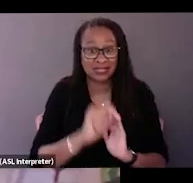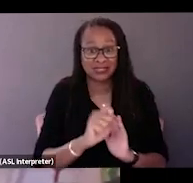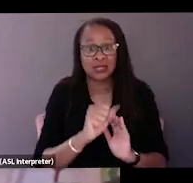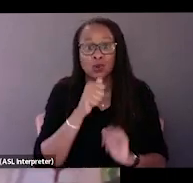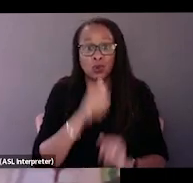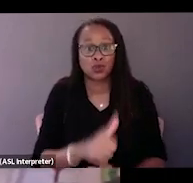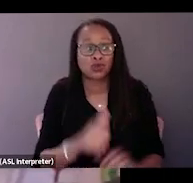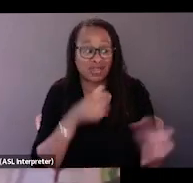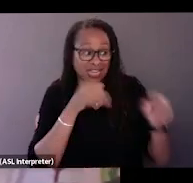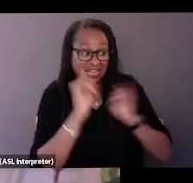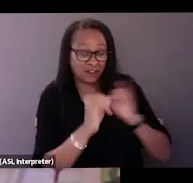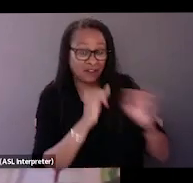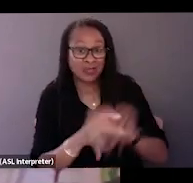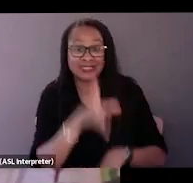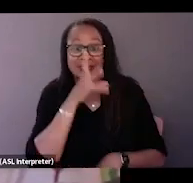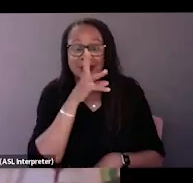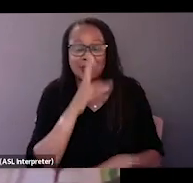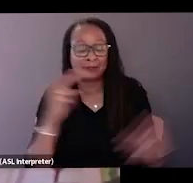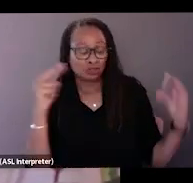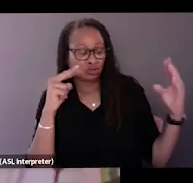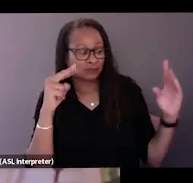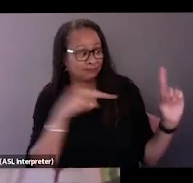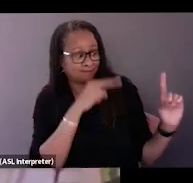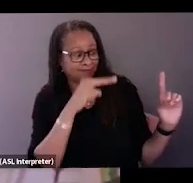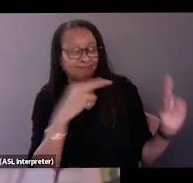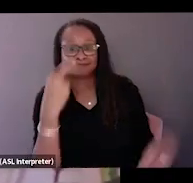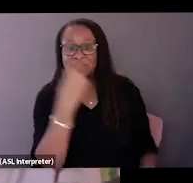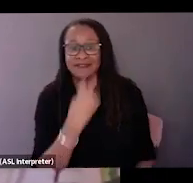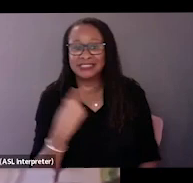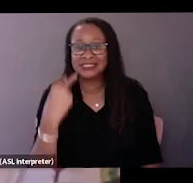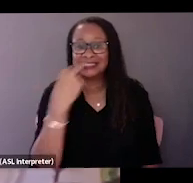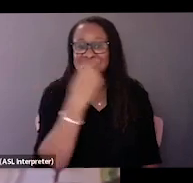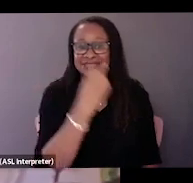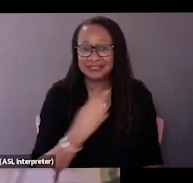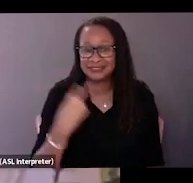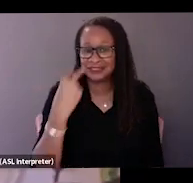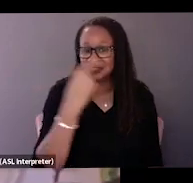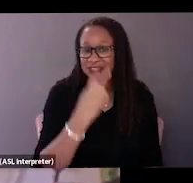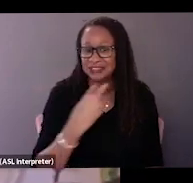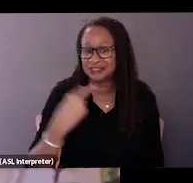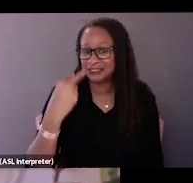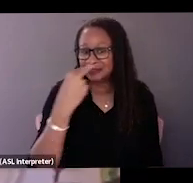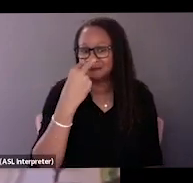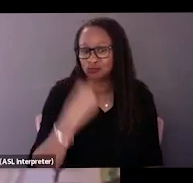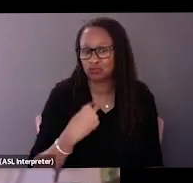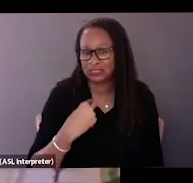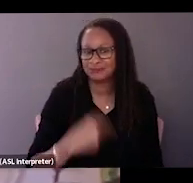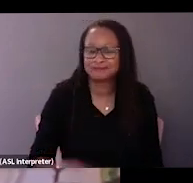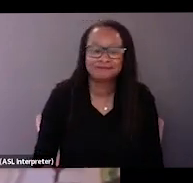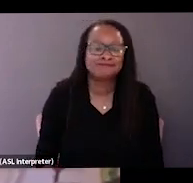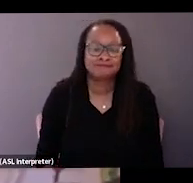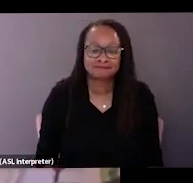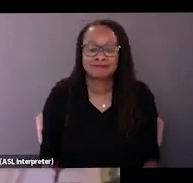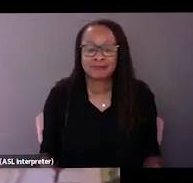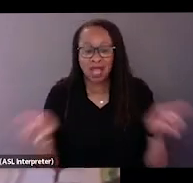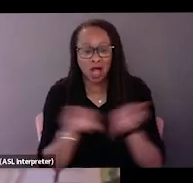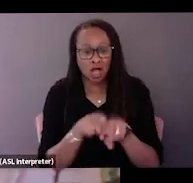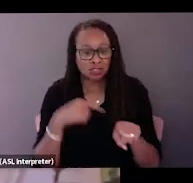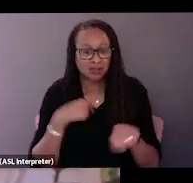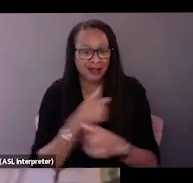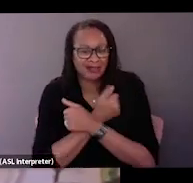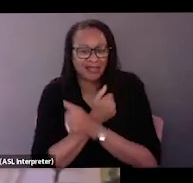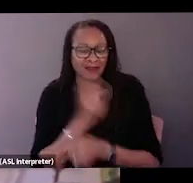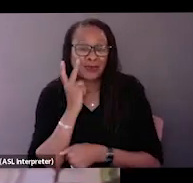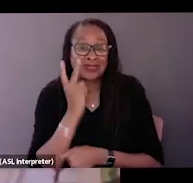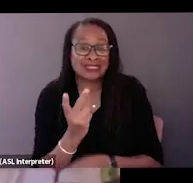speak. And I love that we see you lip reading. I also love that